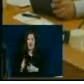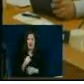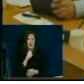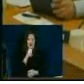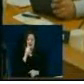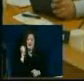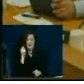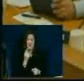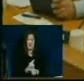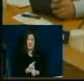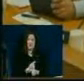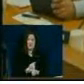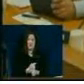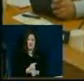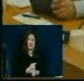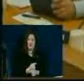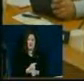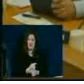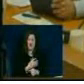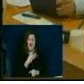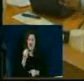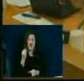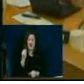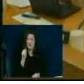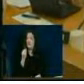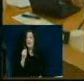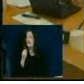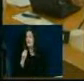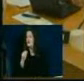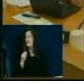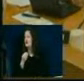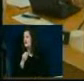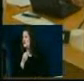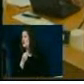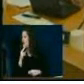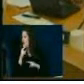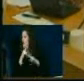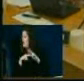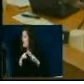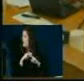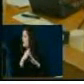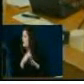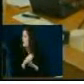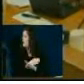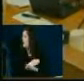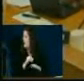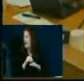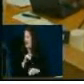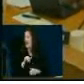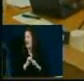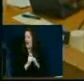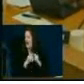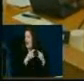right. And looking back on this, how it happened and how quickly it